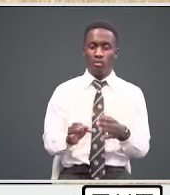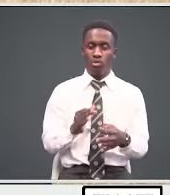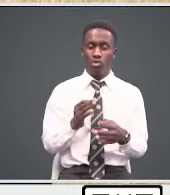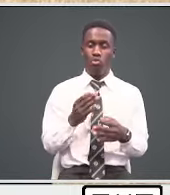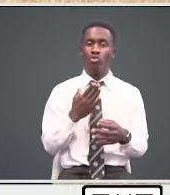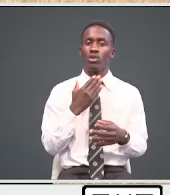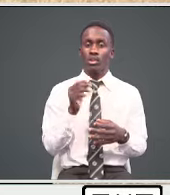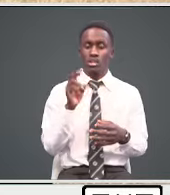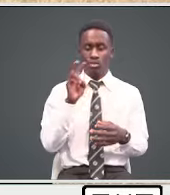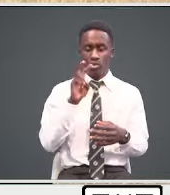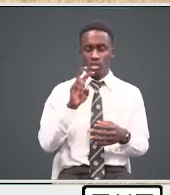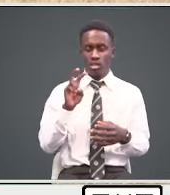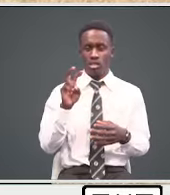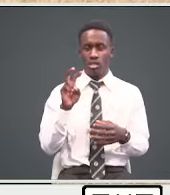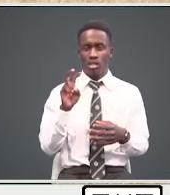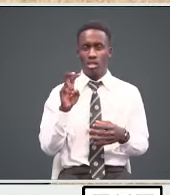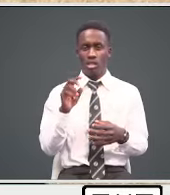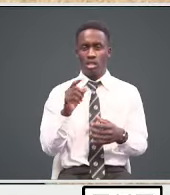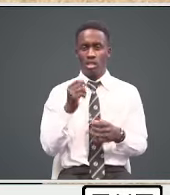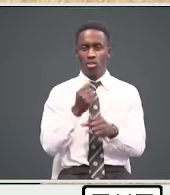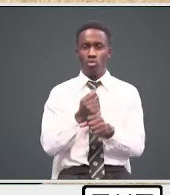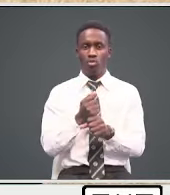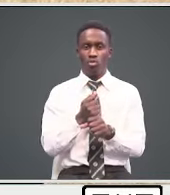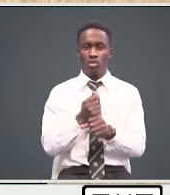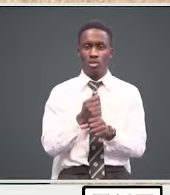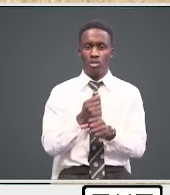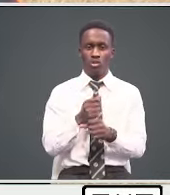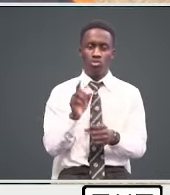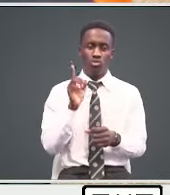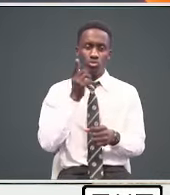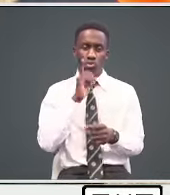100,000. Then they do that tomorrow,